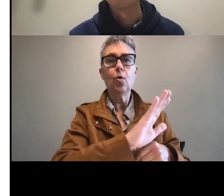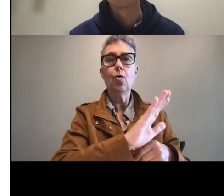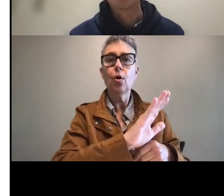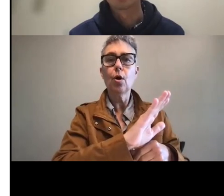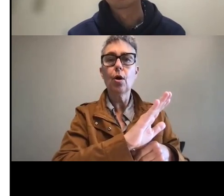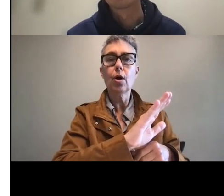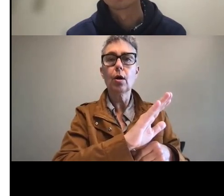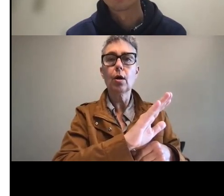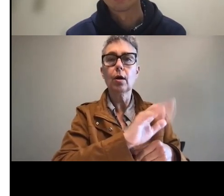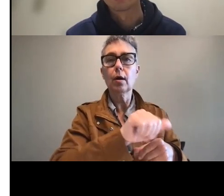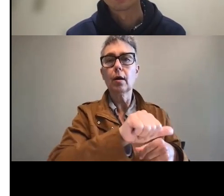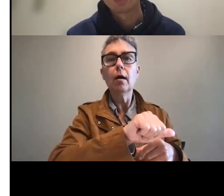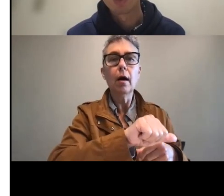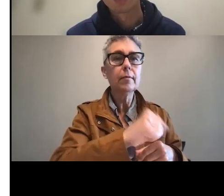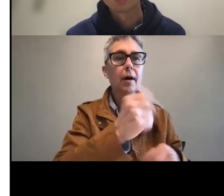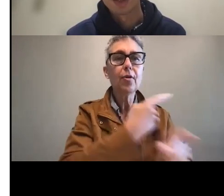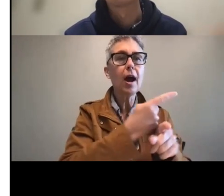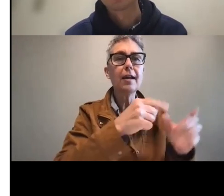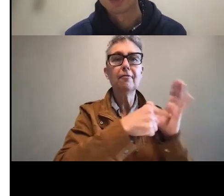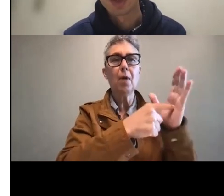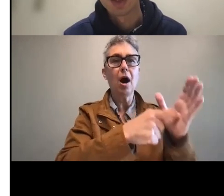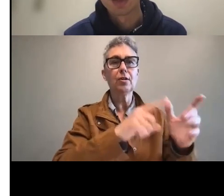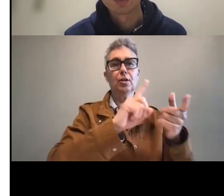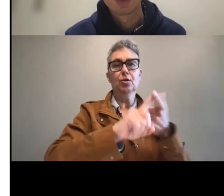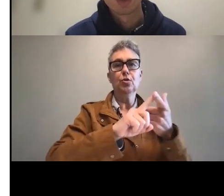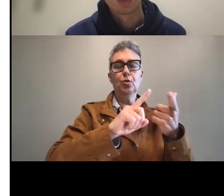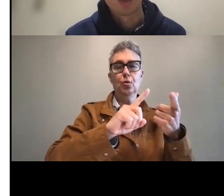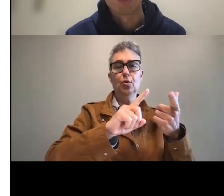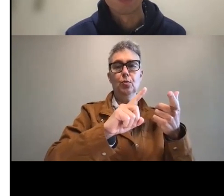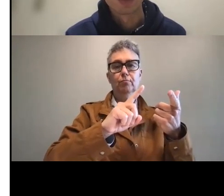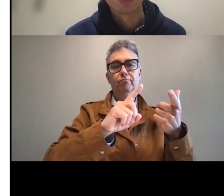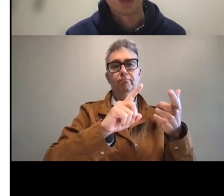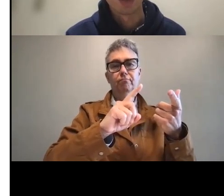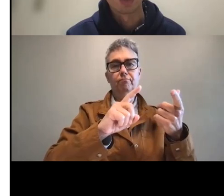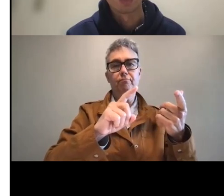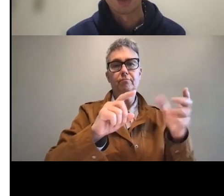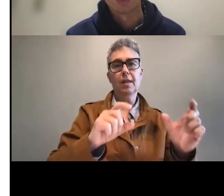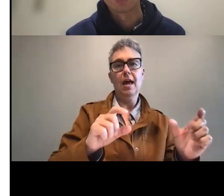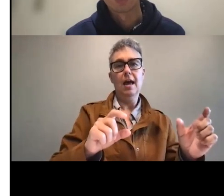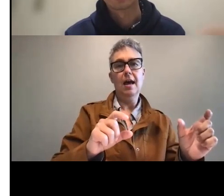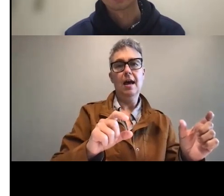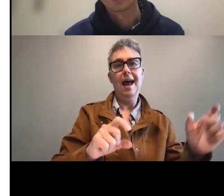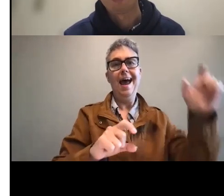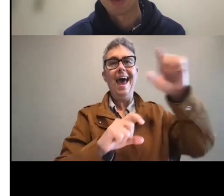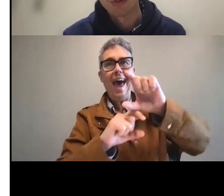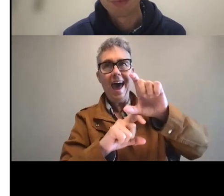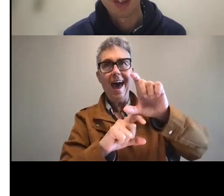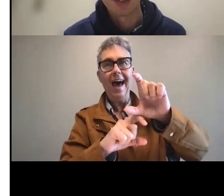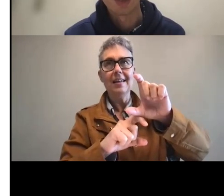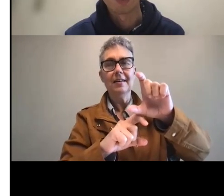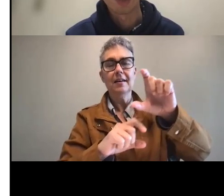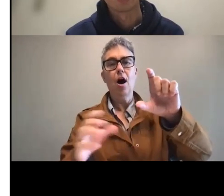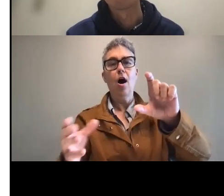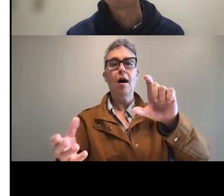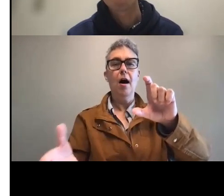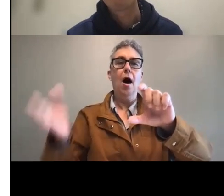kind of dock these antibodies, especially the CDRs, on top of these the selected epitope, and